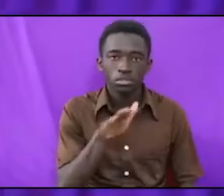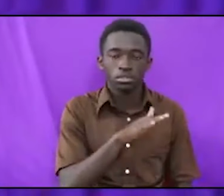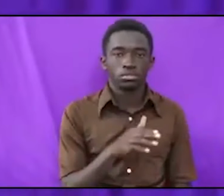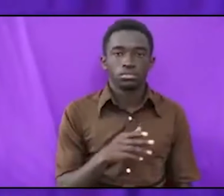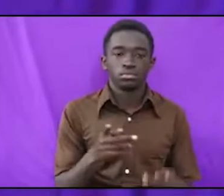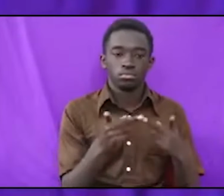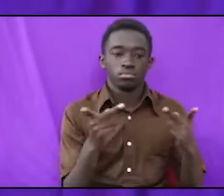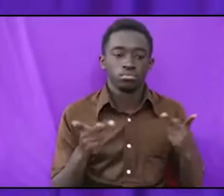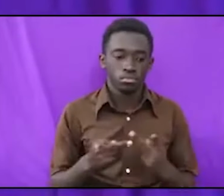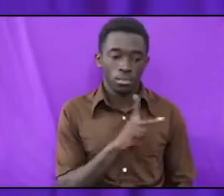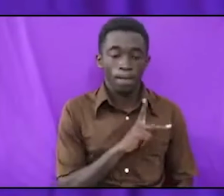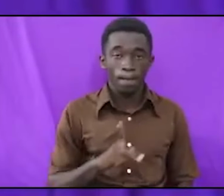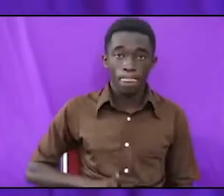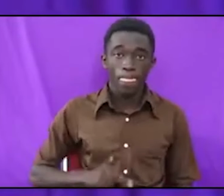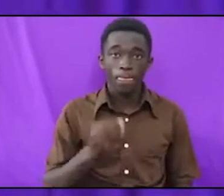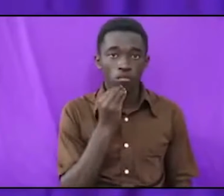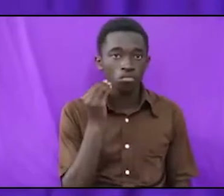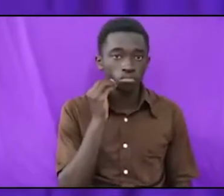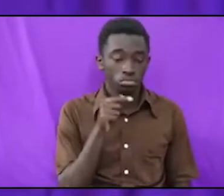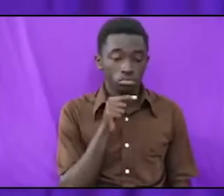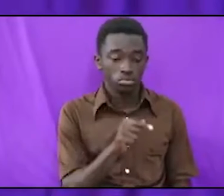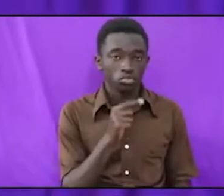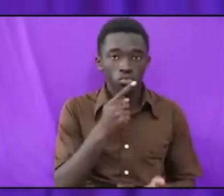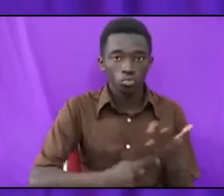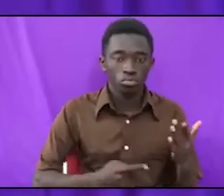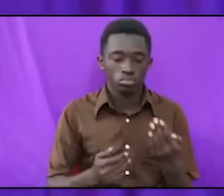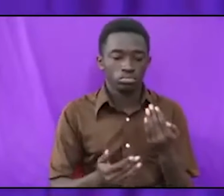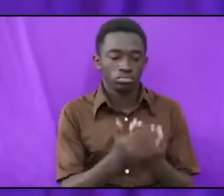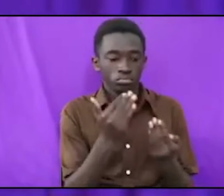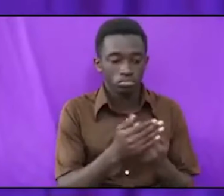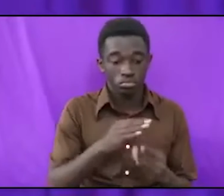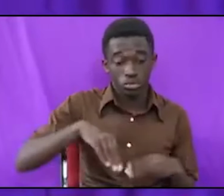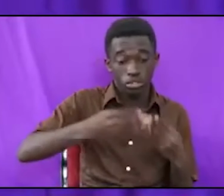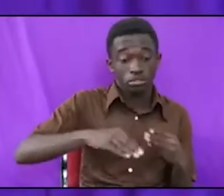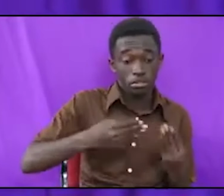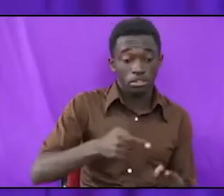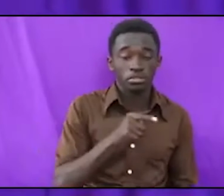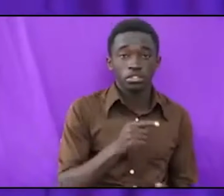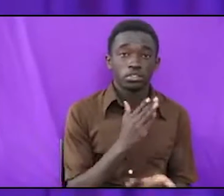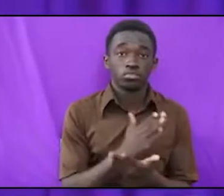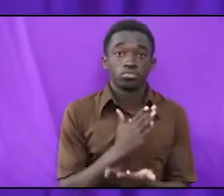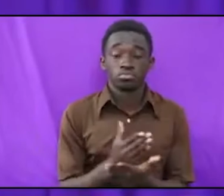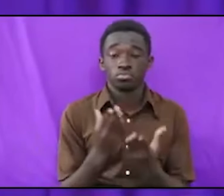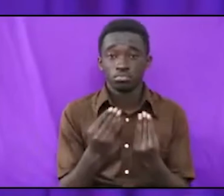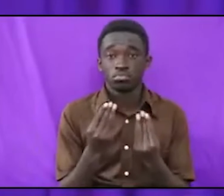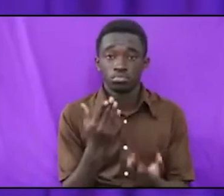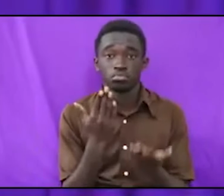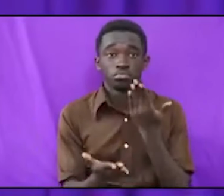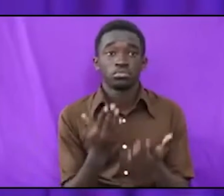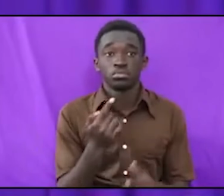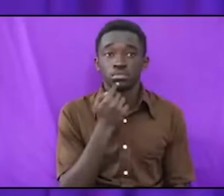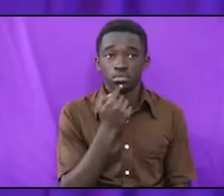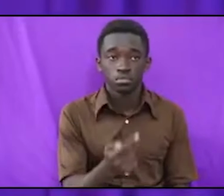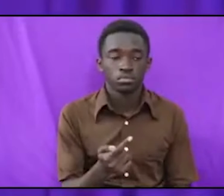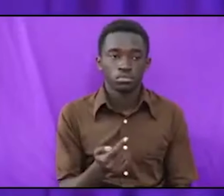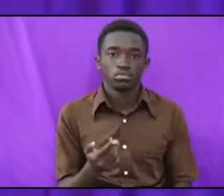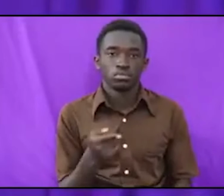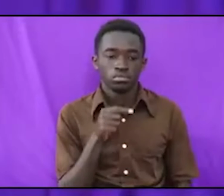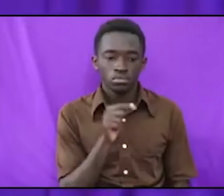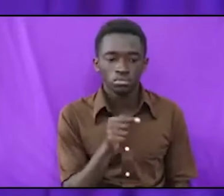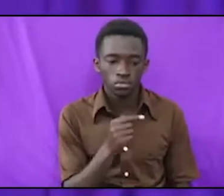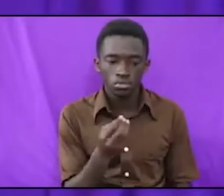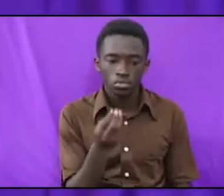the treatment that he was going to get, it would have been so easy to say, what is the food, by the